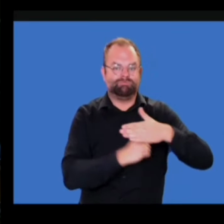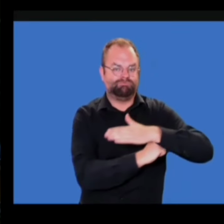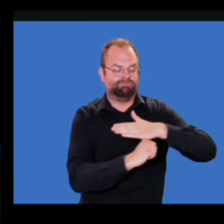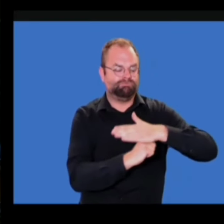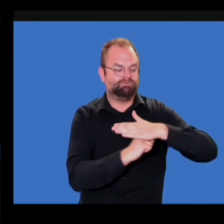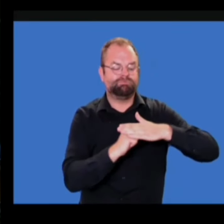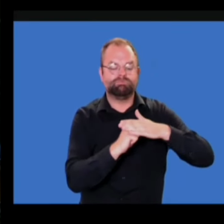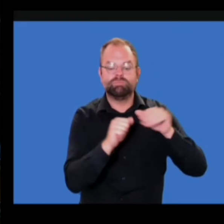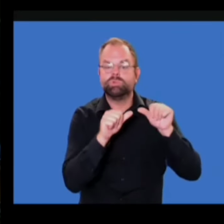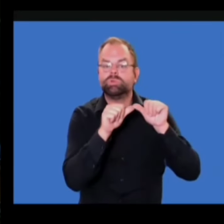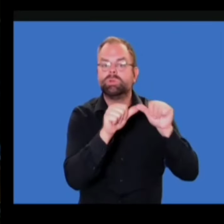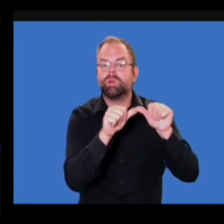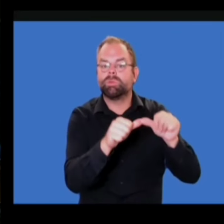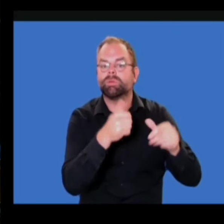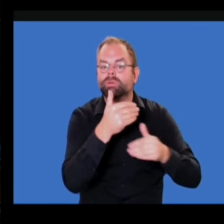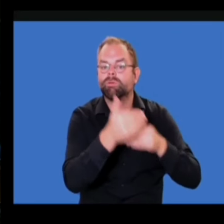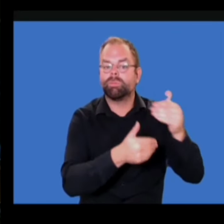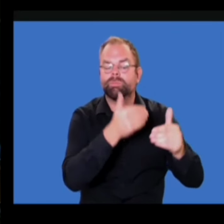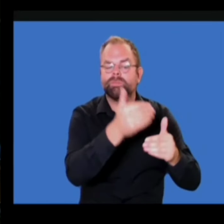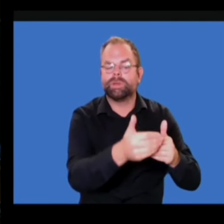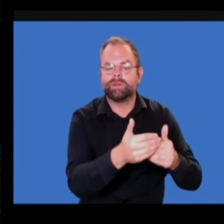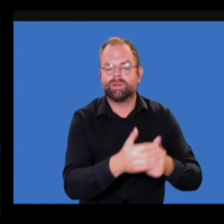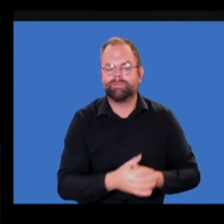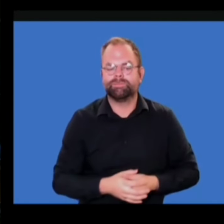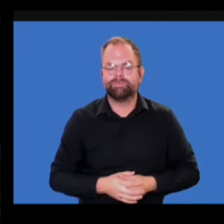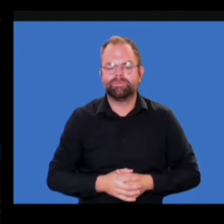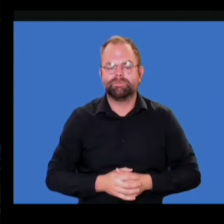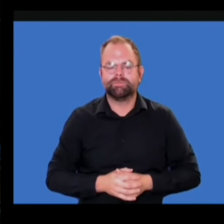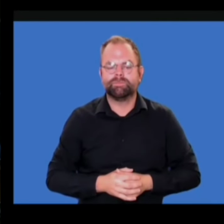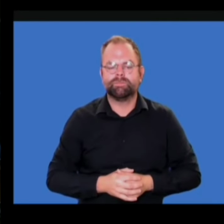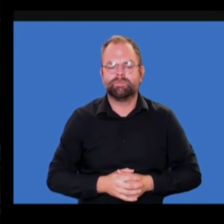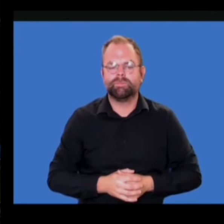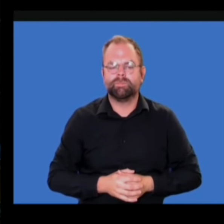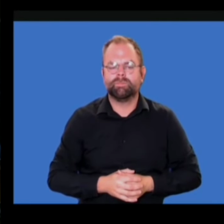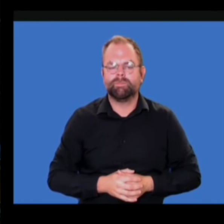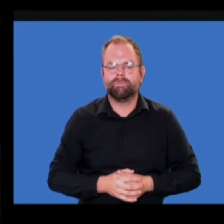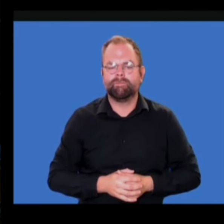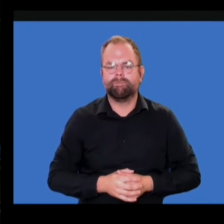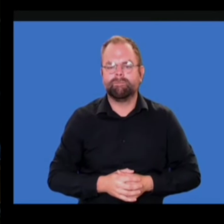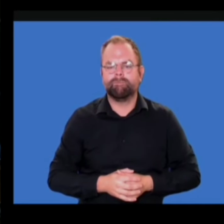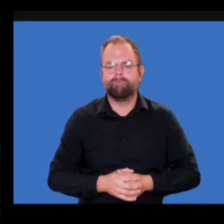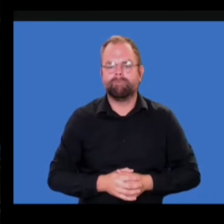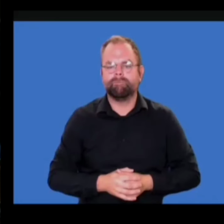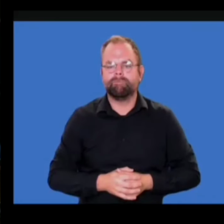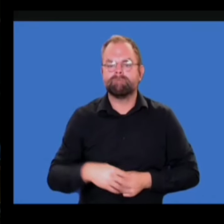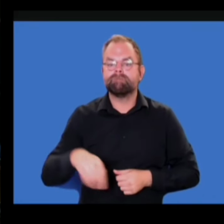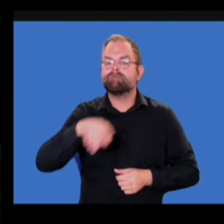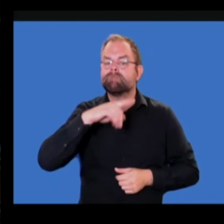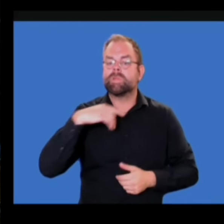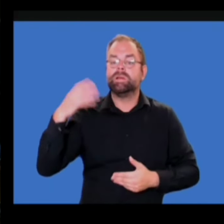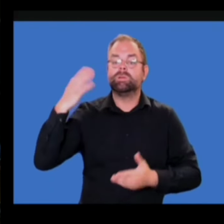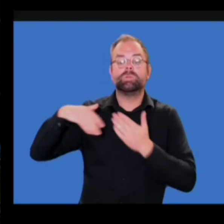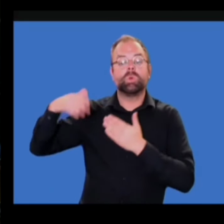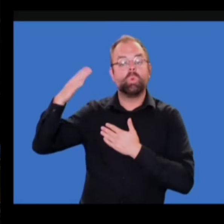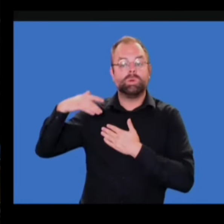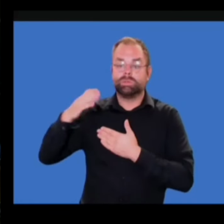As we deliberate today on the future of multilateralism, let us not forget